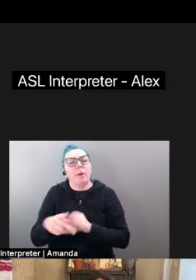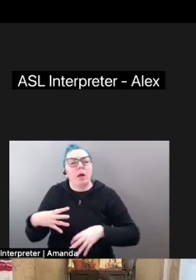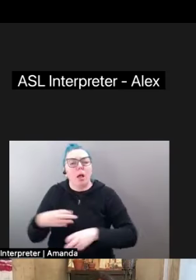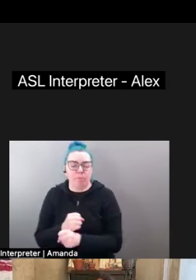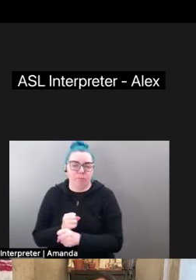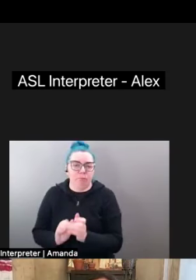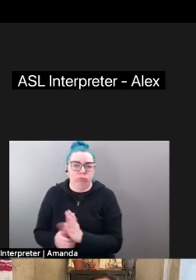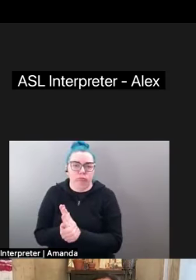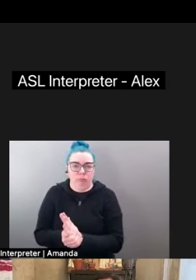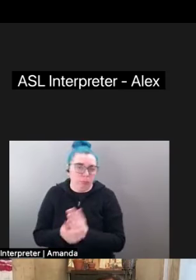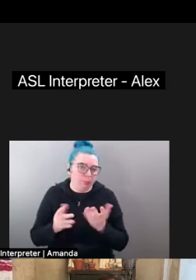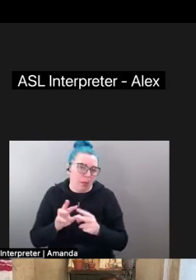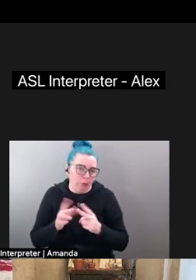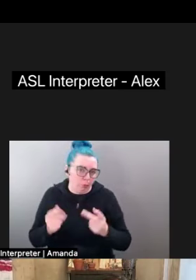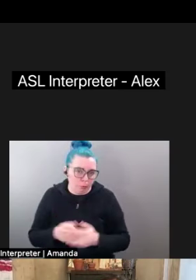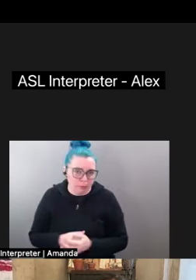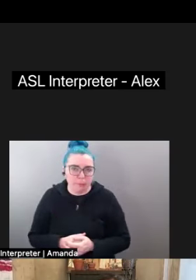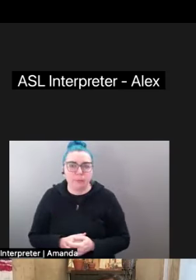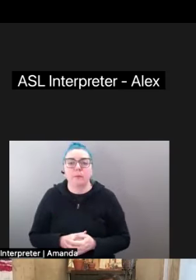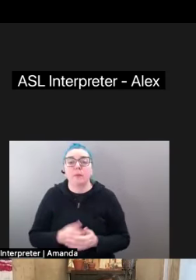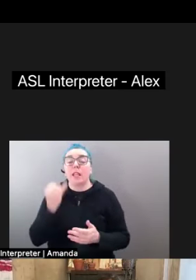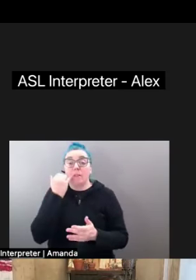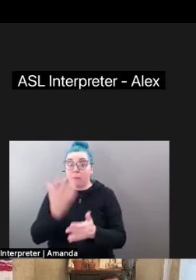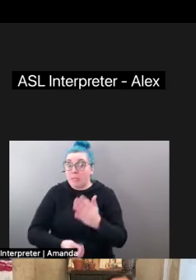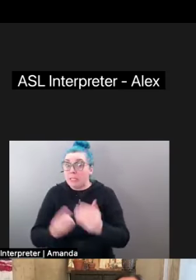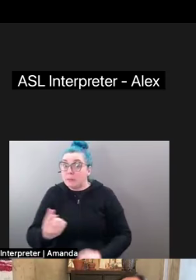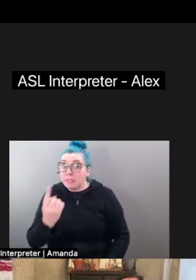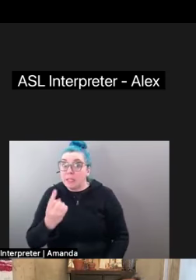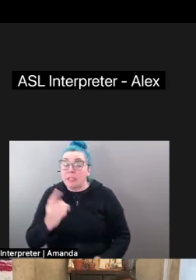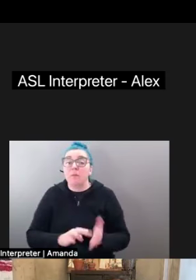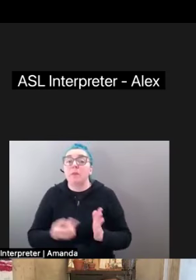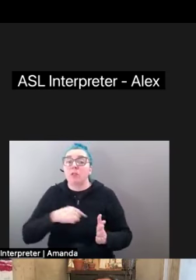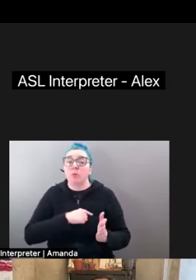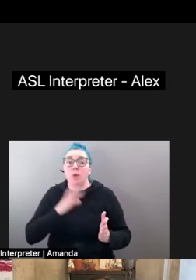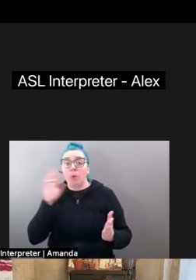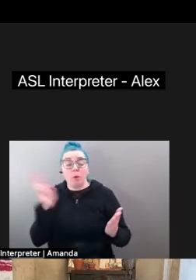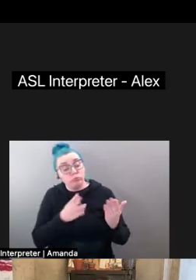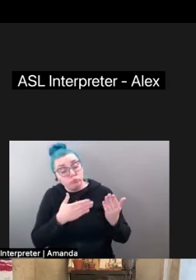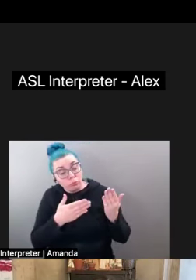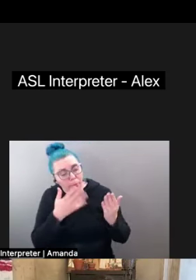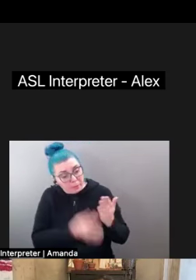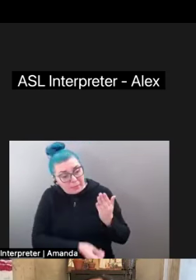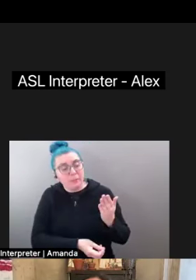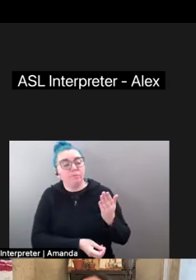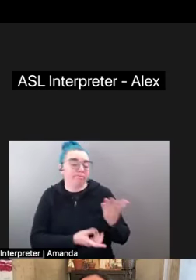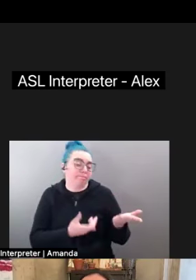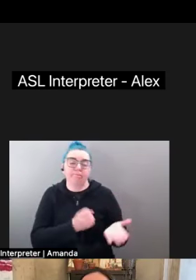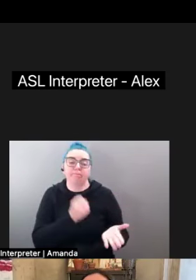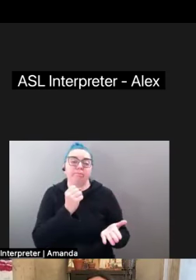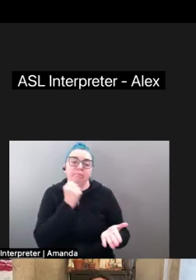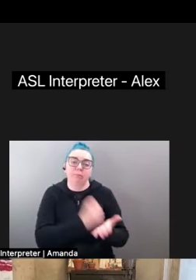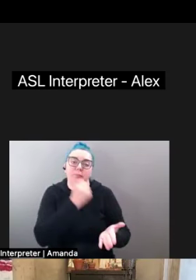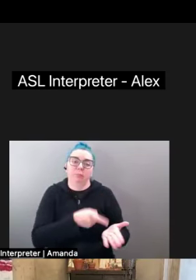and ineligible if you're missing any of the requirement documents or signatures, and additional documents will not be accepted. So for